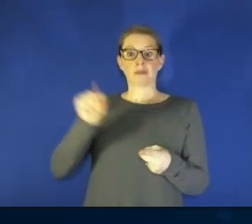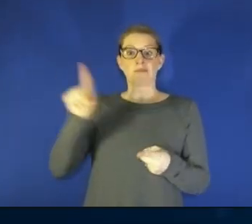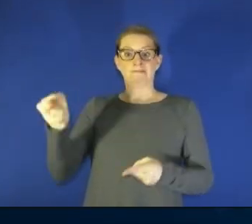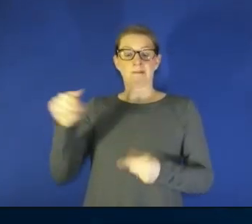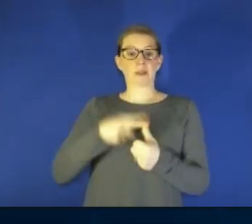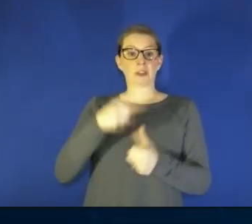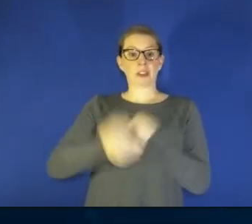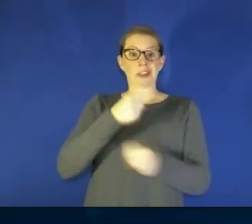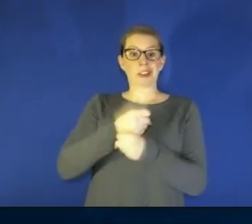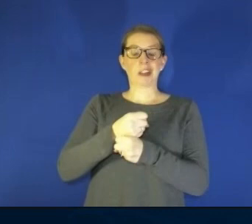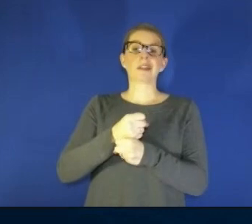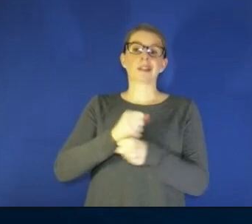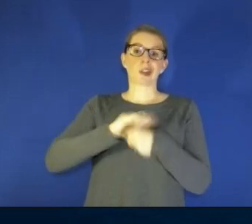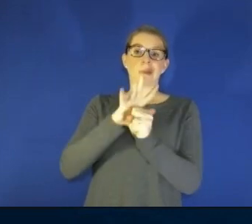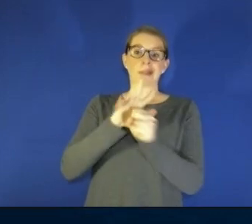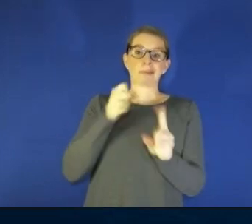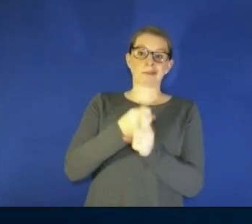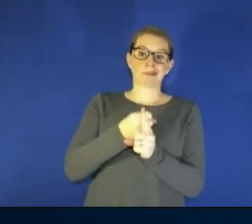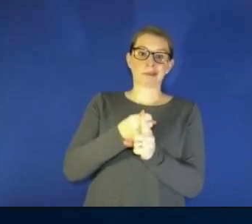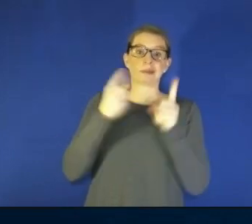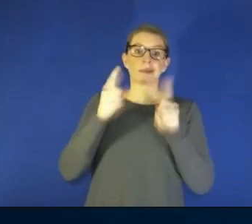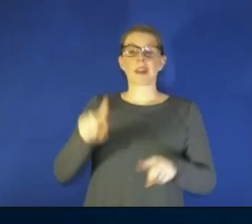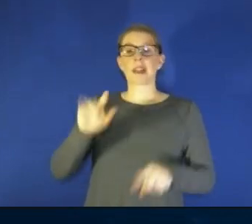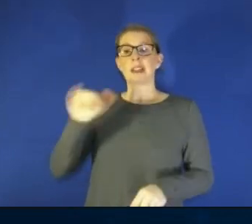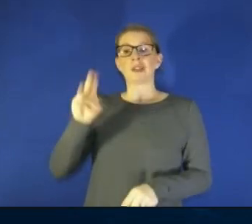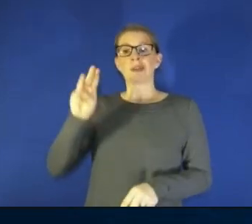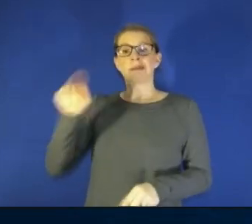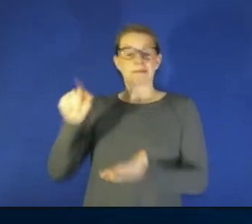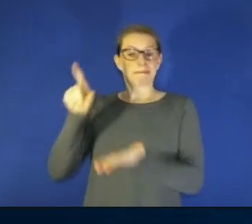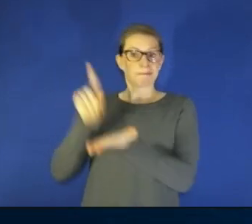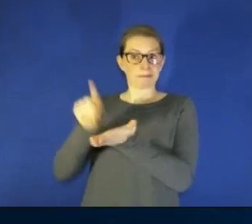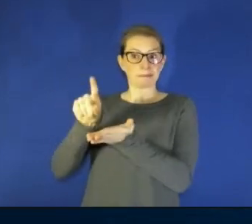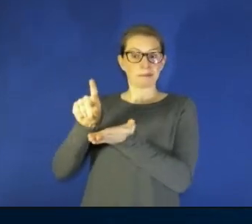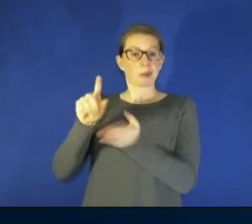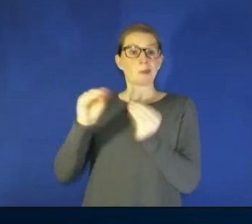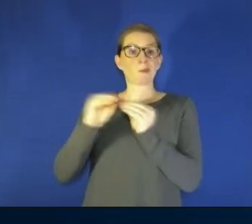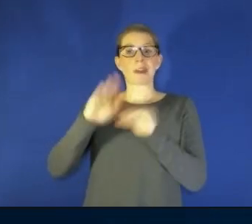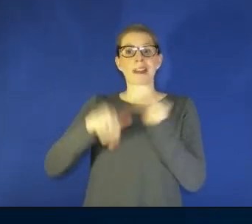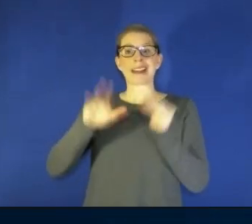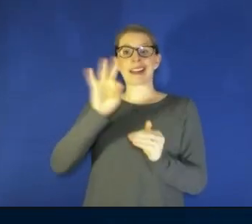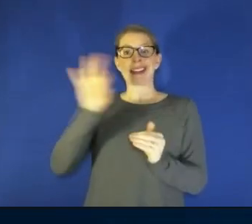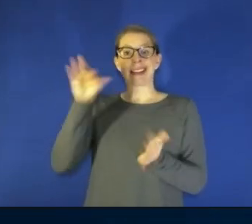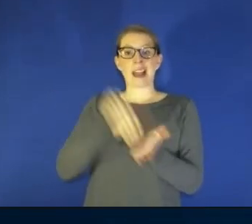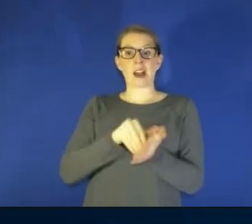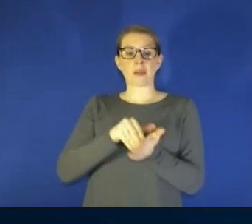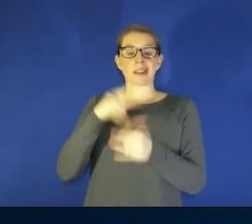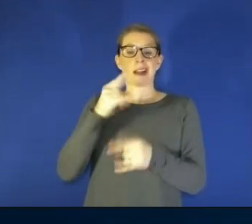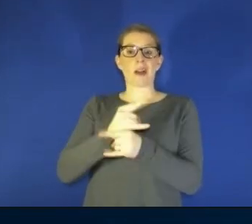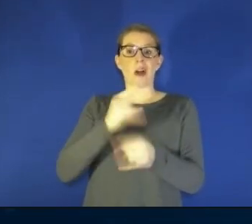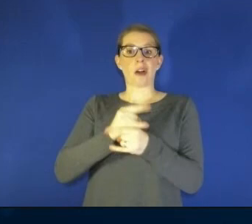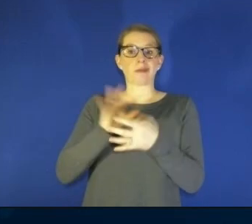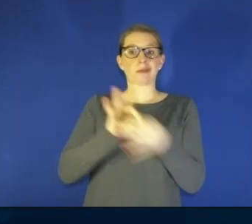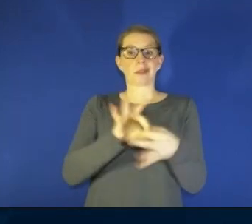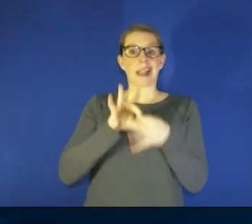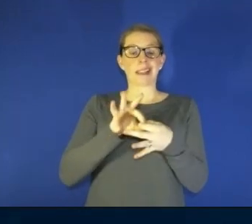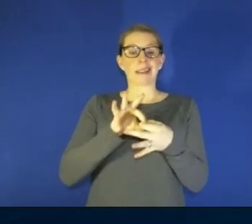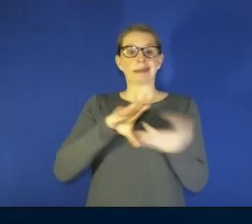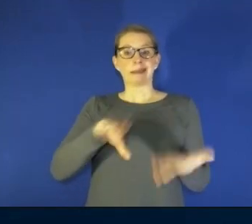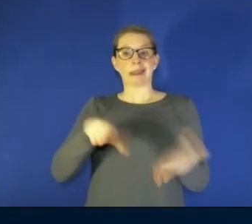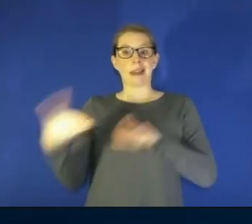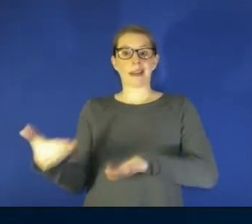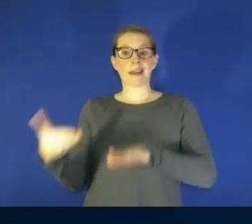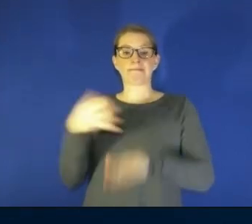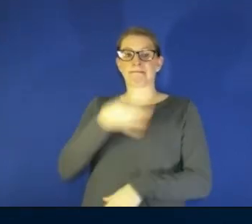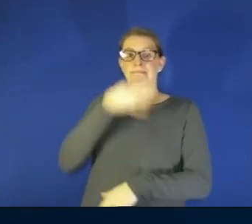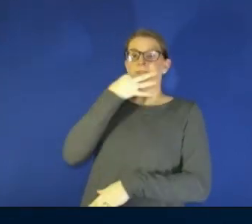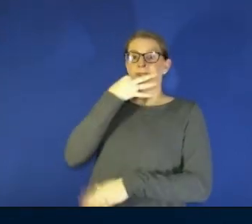COVID. The research published in JAMA found there were more than 99,000 alcohol-related deaths. Experts say it's important for doctors